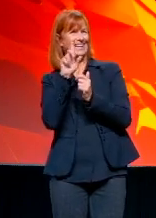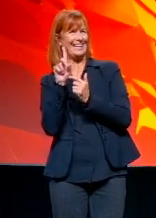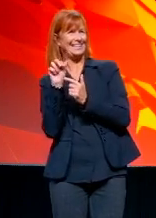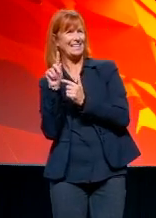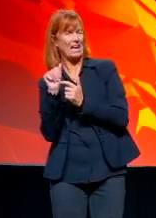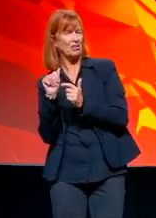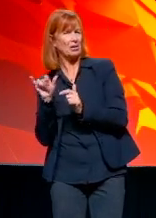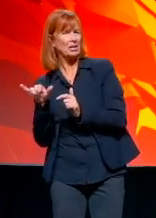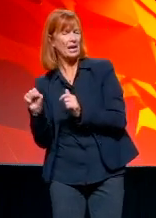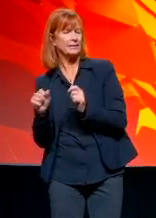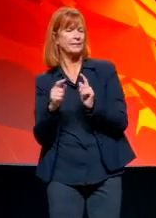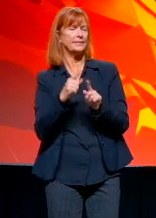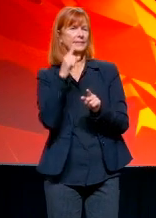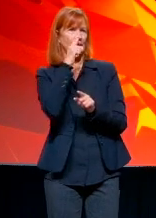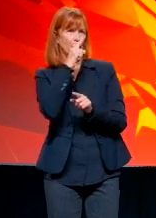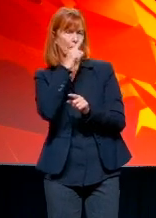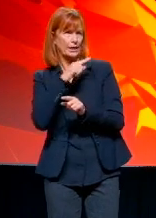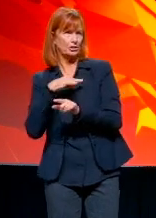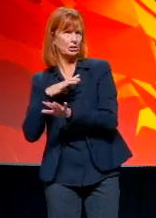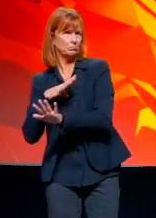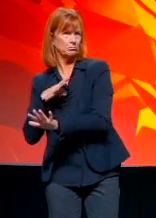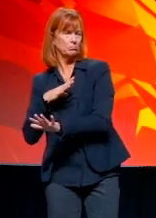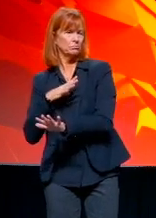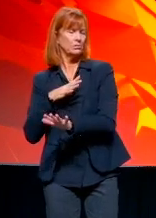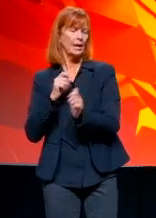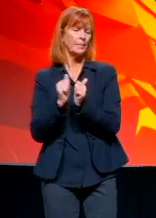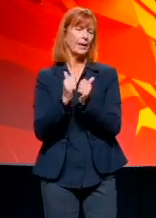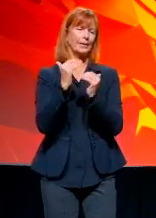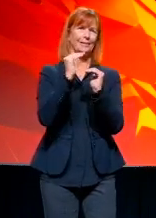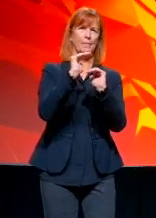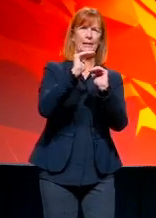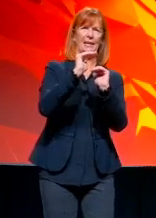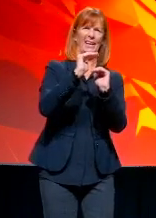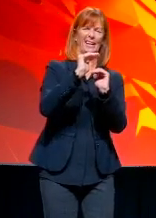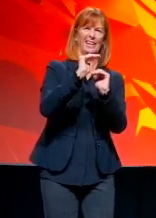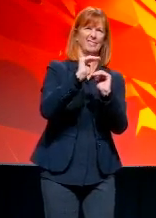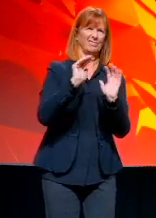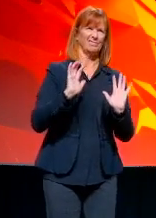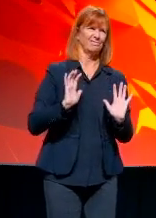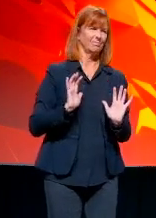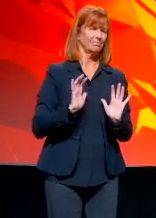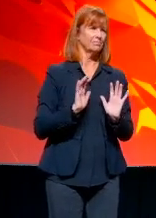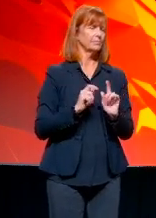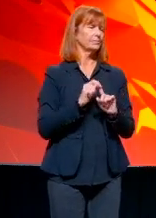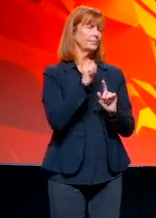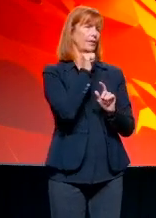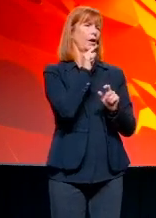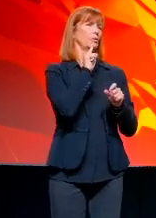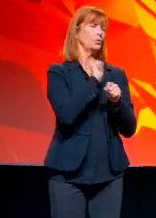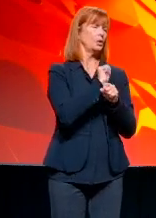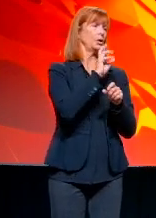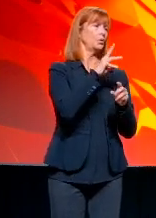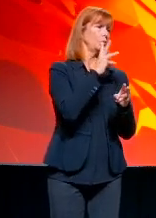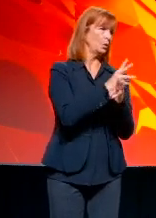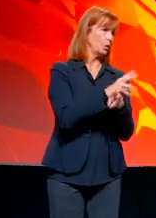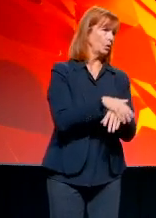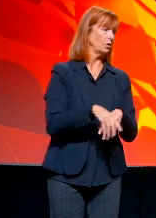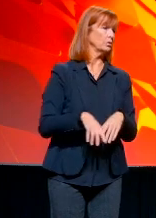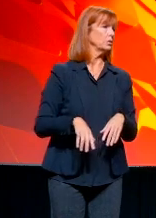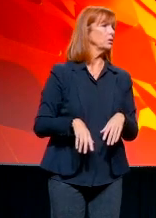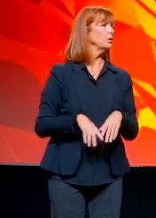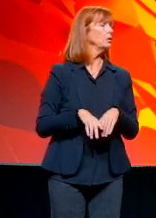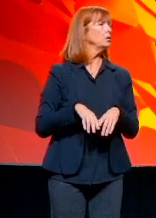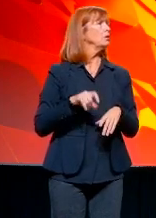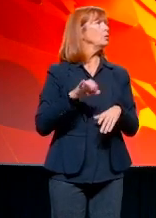so simulation and synthetic data is only as useful as how they faithfully reflect the real world, right? So, and there's content creation